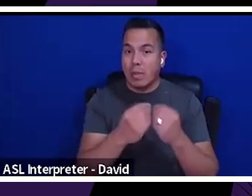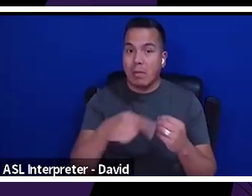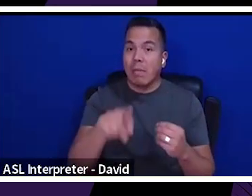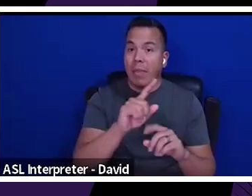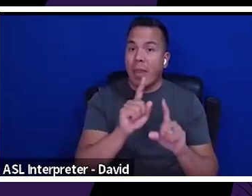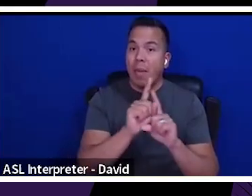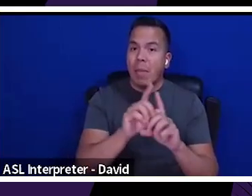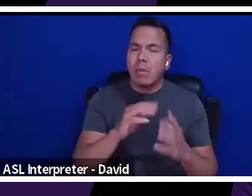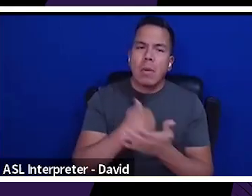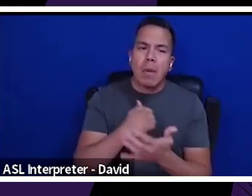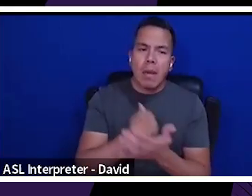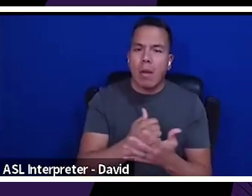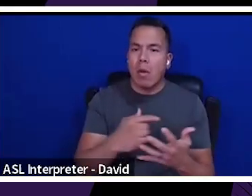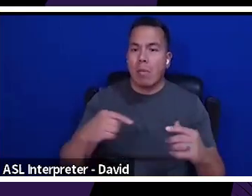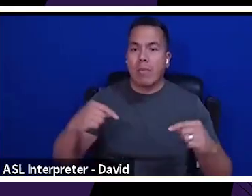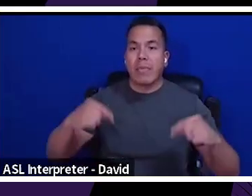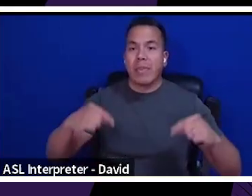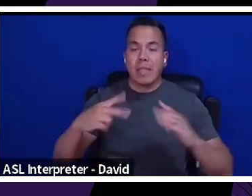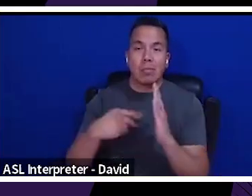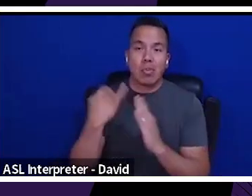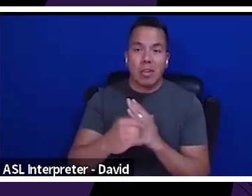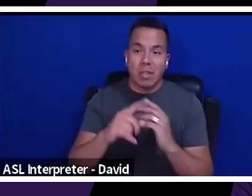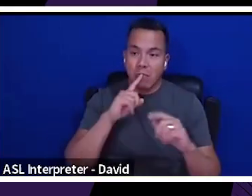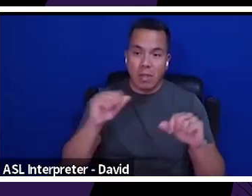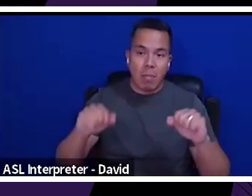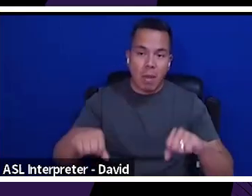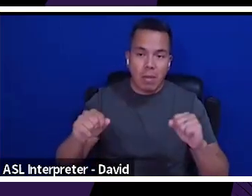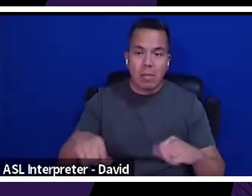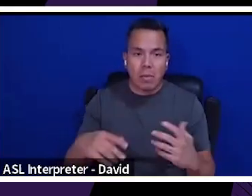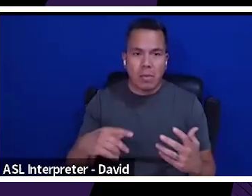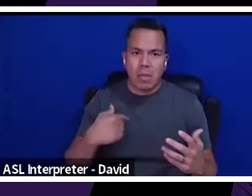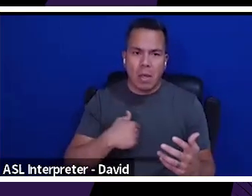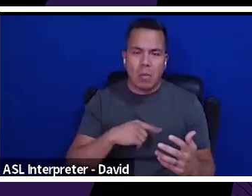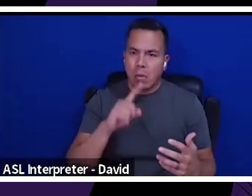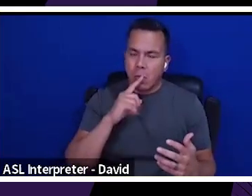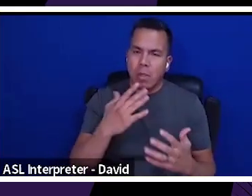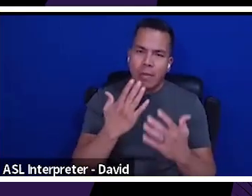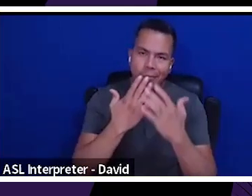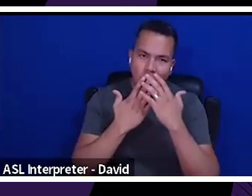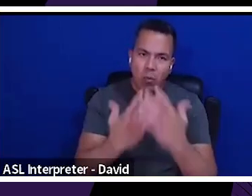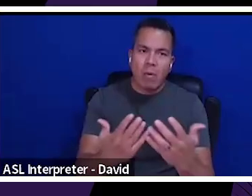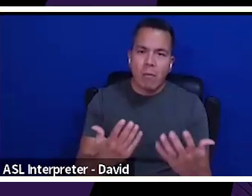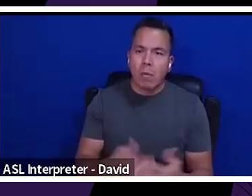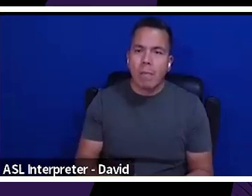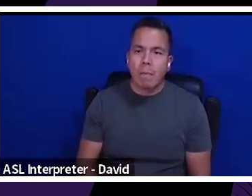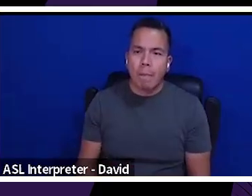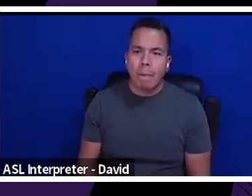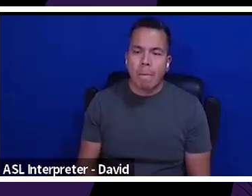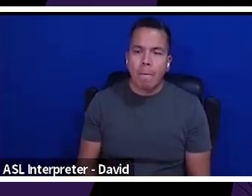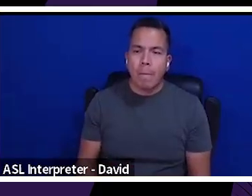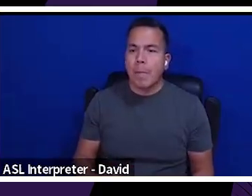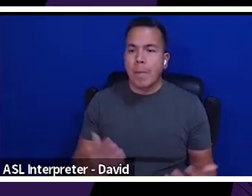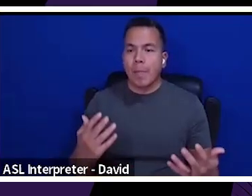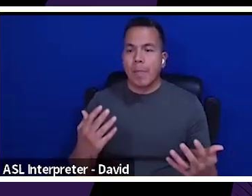made all these projects possible, and we are so incredibly grateful. For everyone